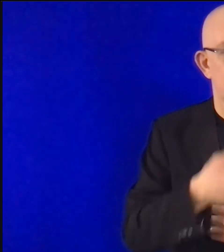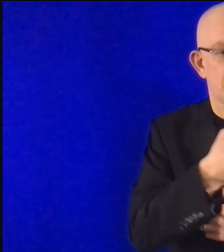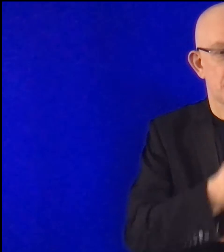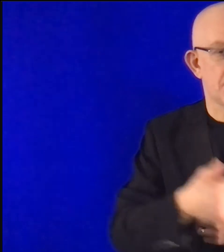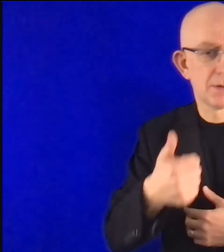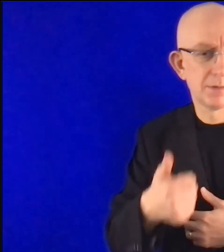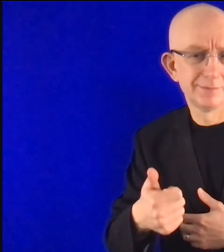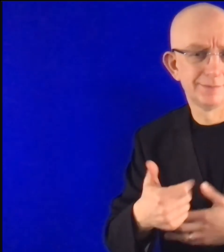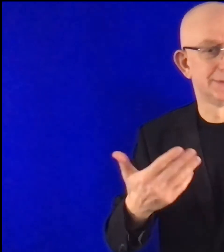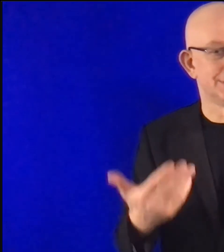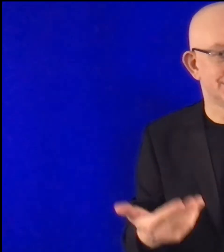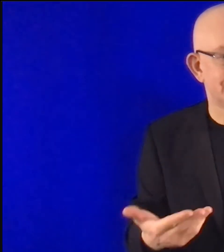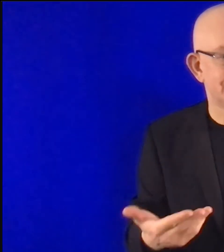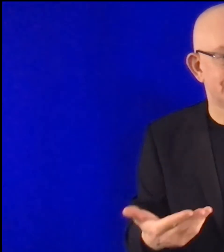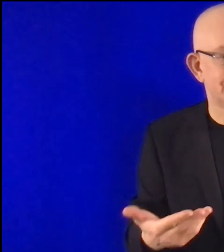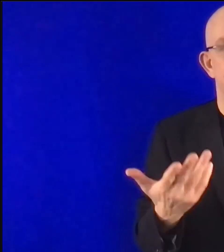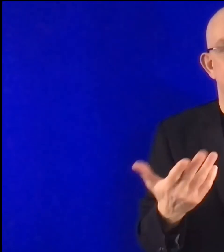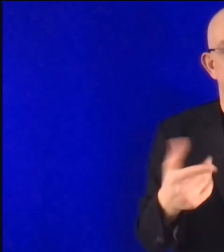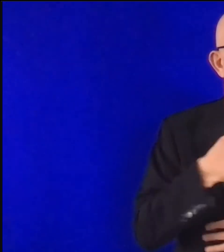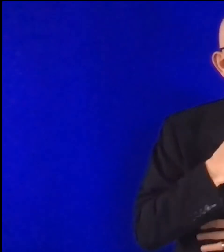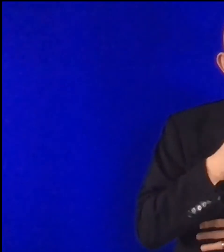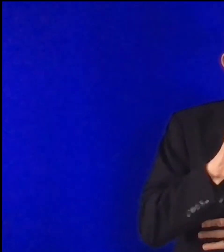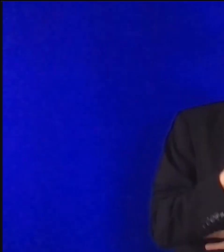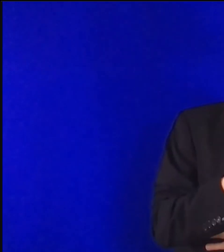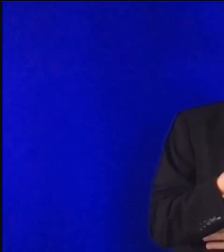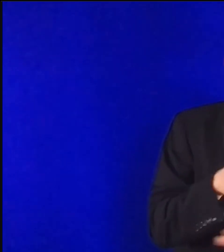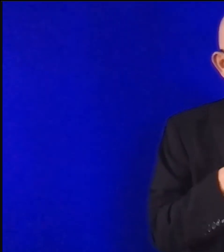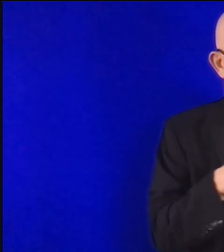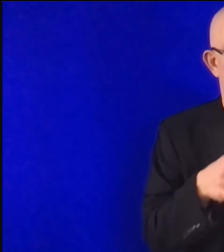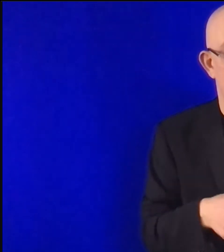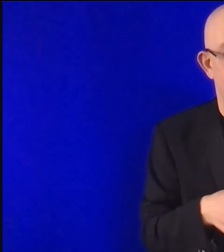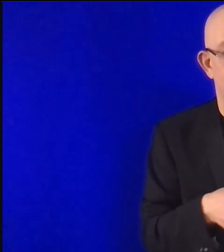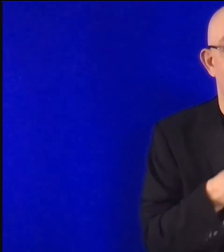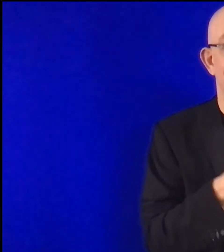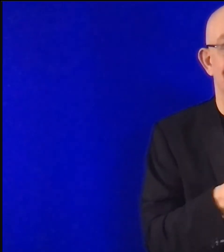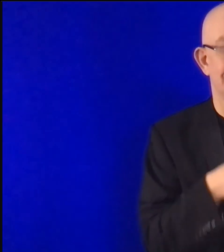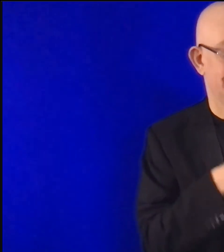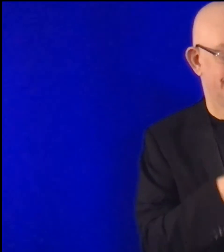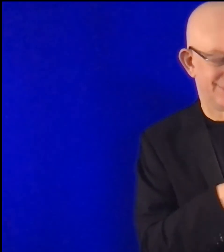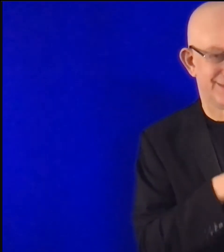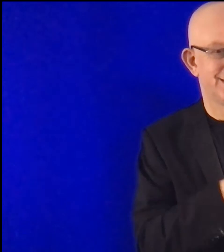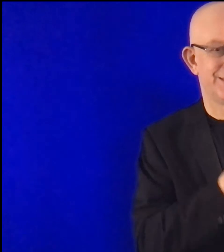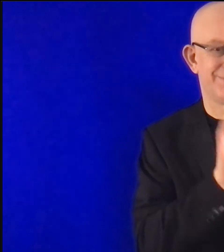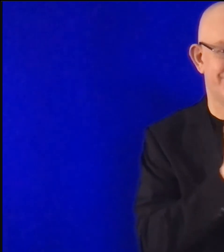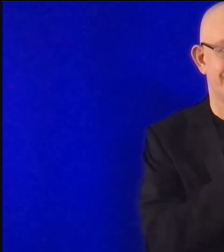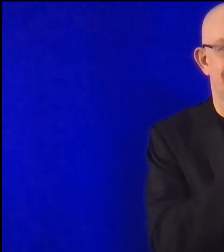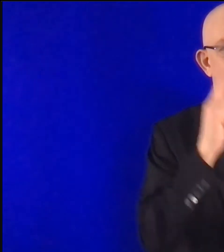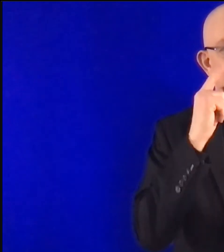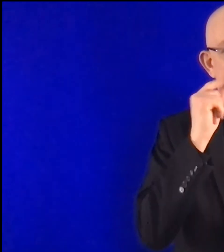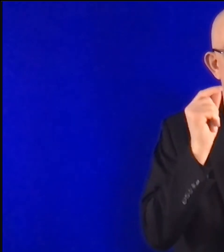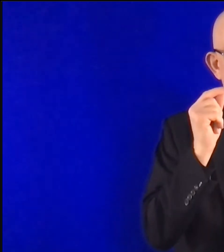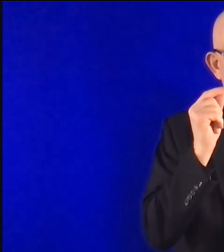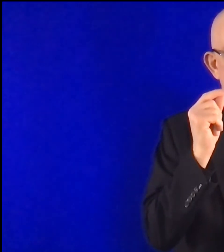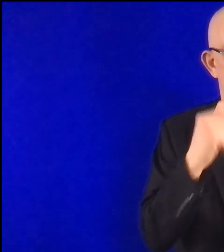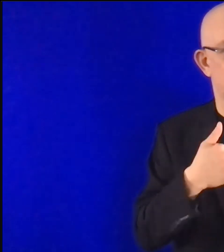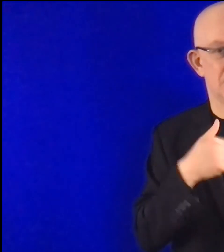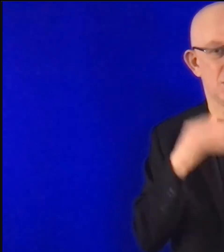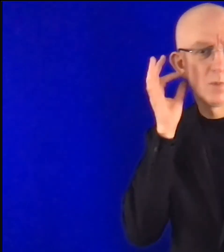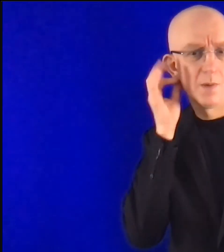It is not available for women with disabilities is one thing, and it is not designed for all genders, whether women with disabilities